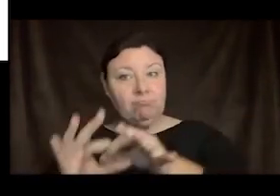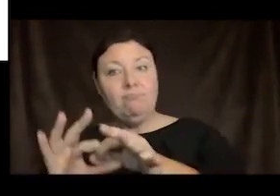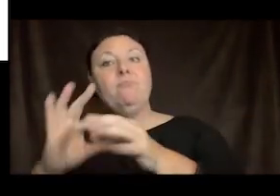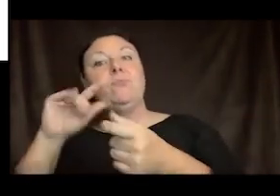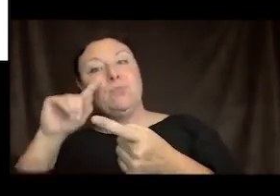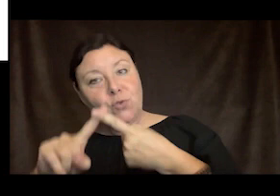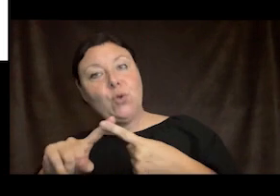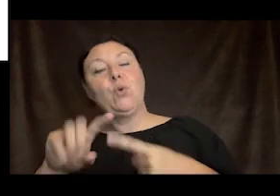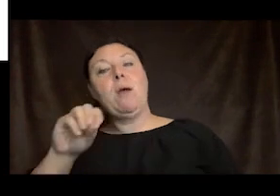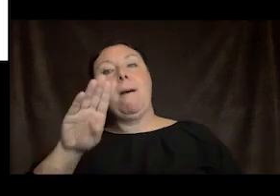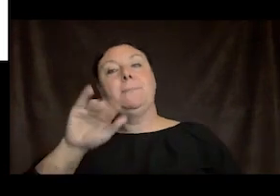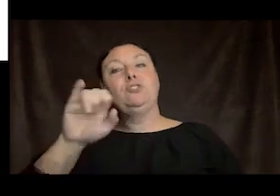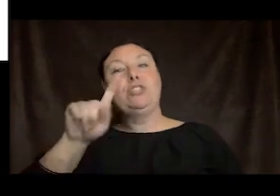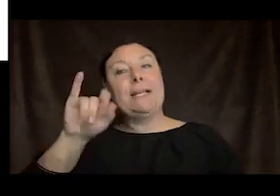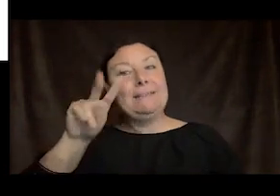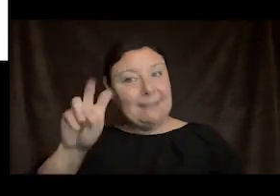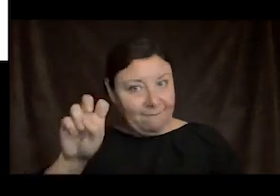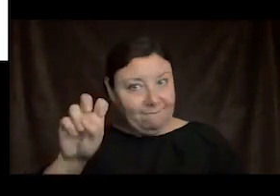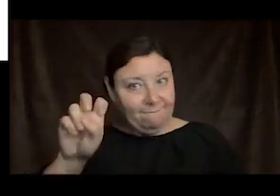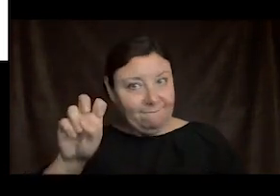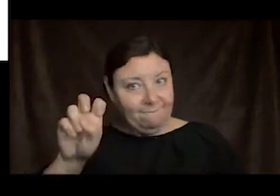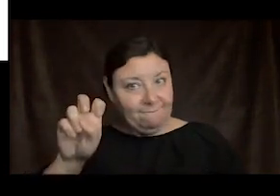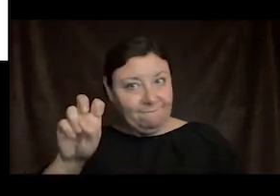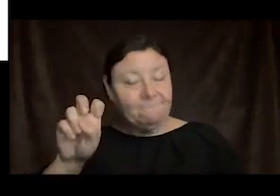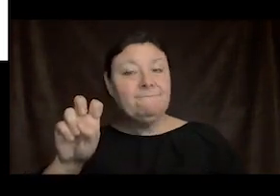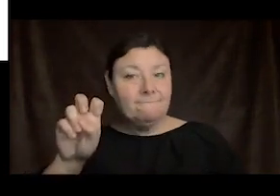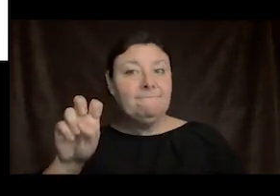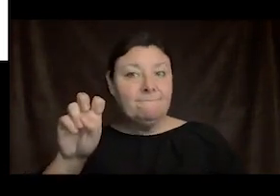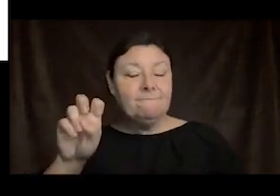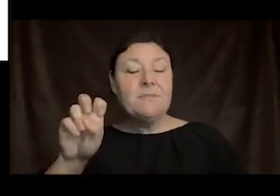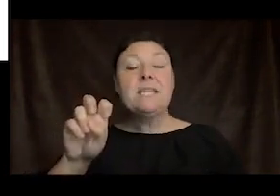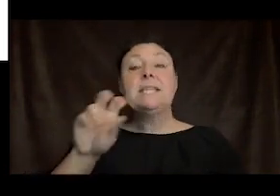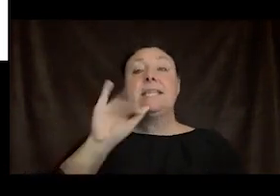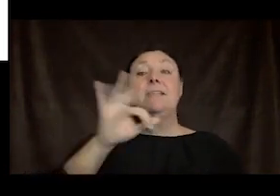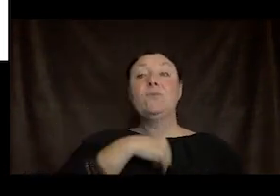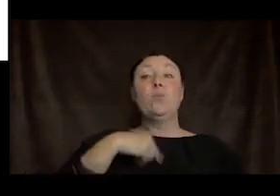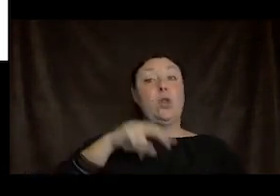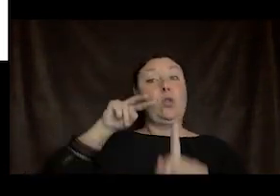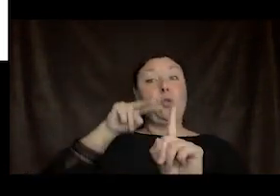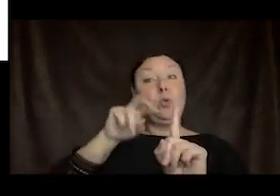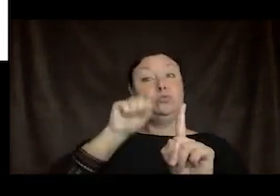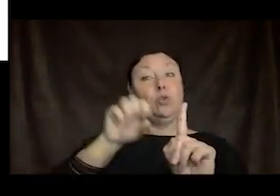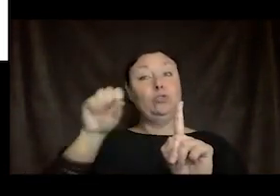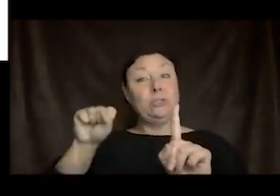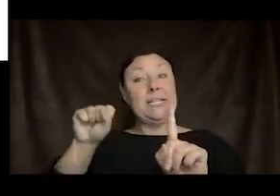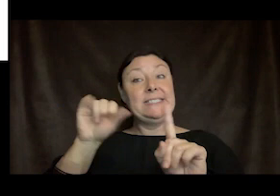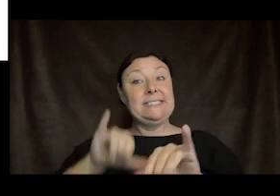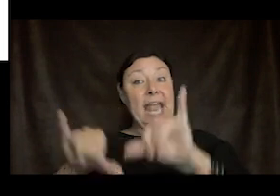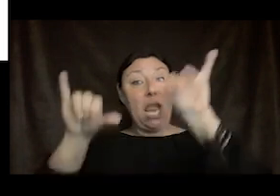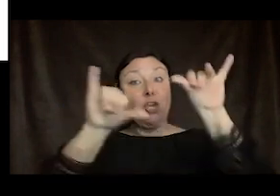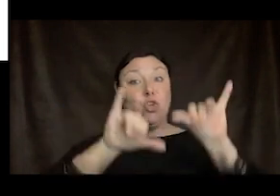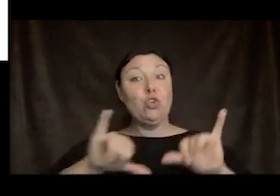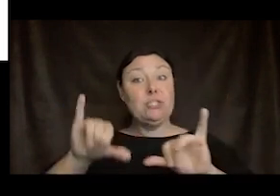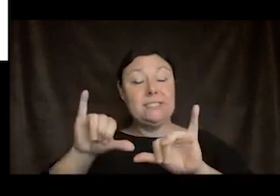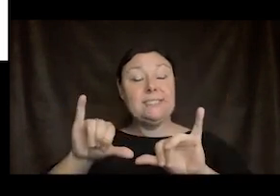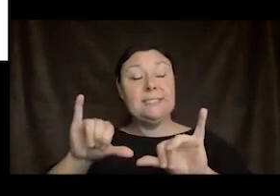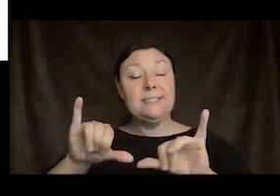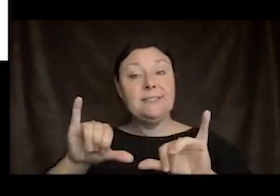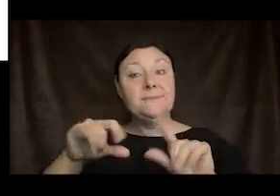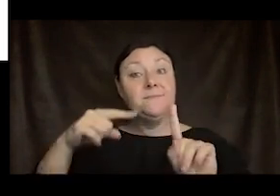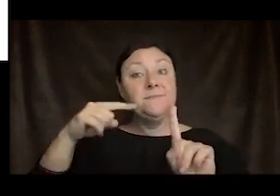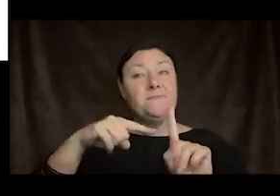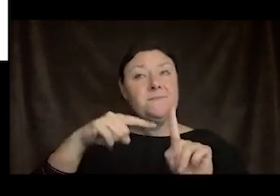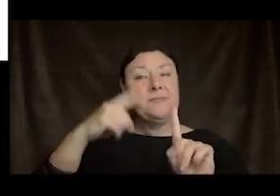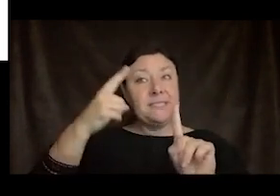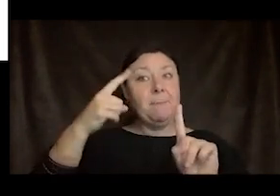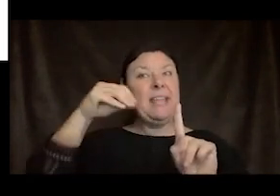The Hate You Give, and tie it to those objectives. If we look at our social studies standards, there's something